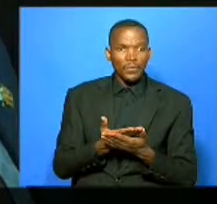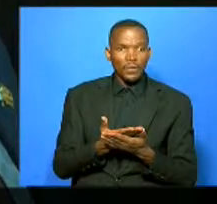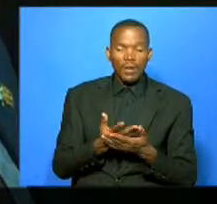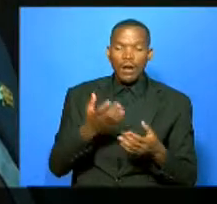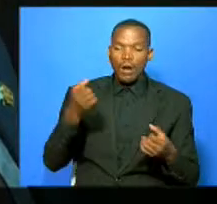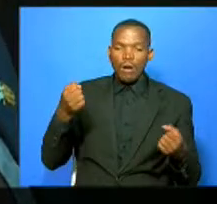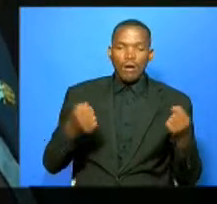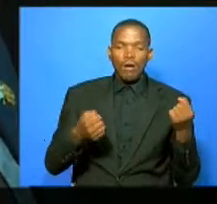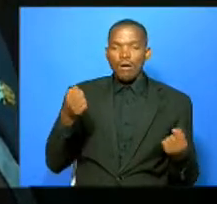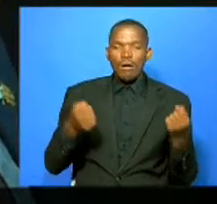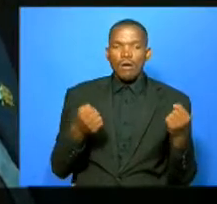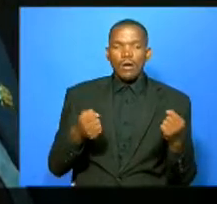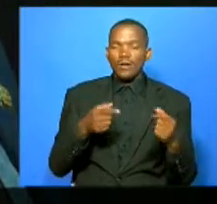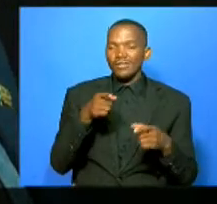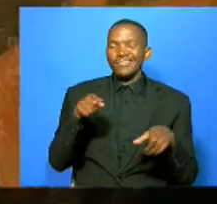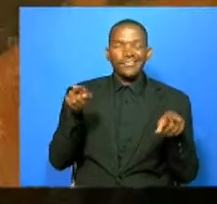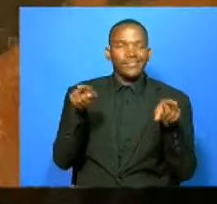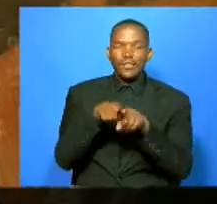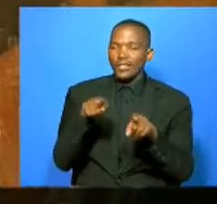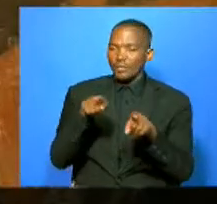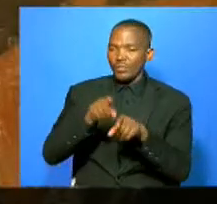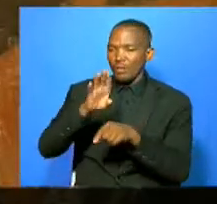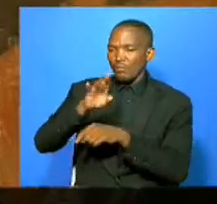koloi ke lerumo